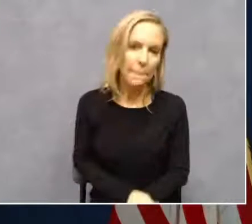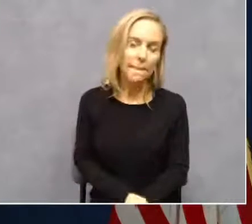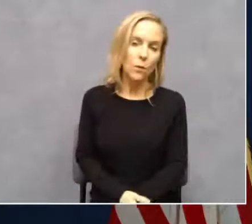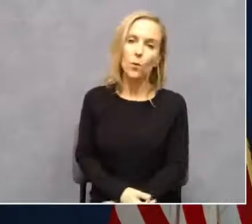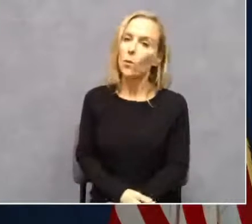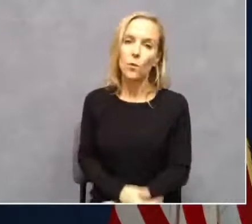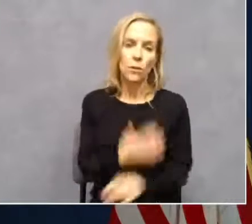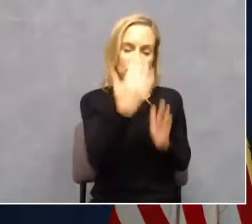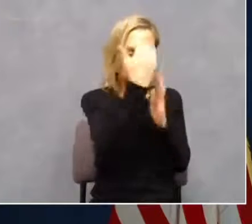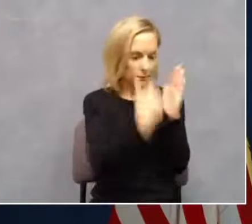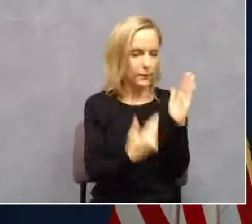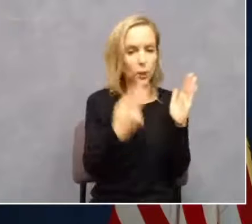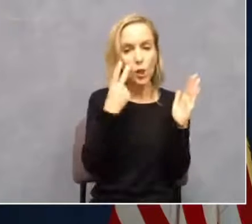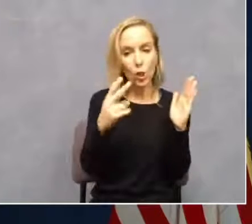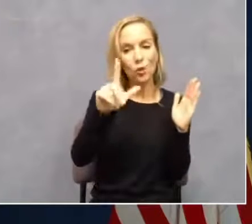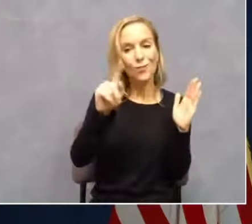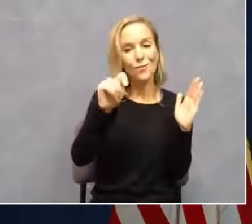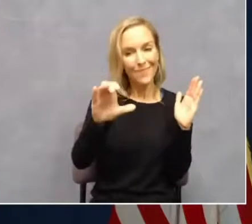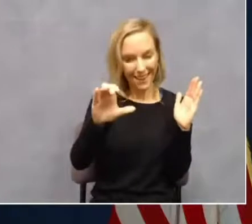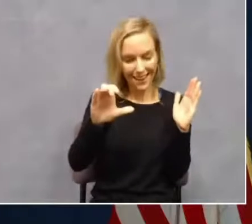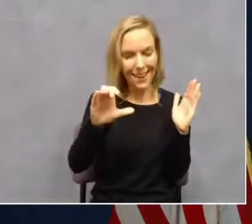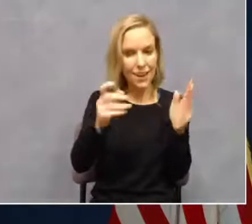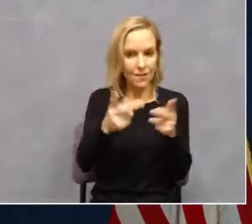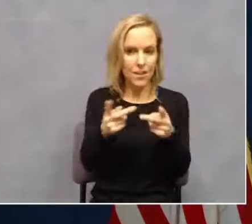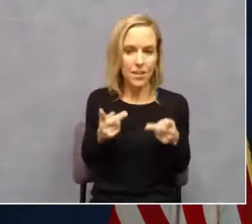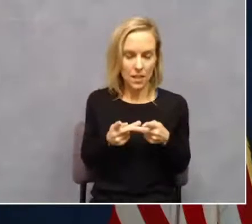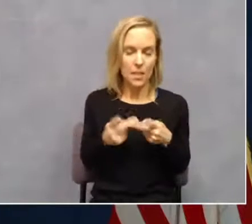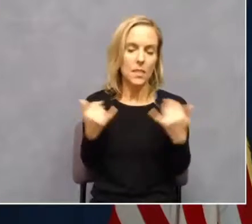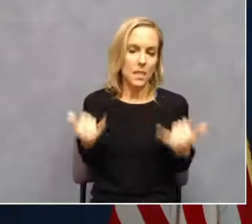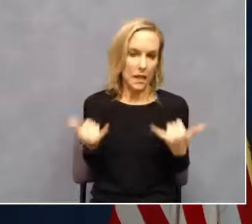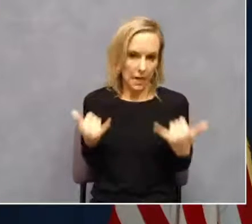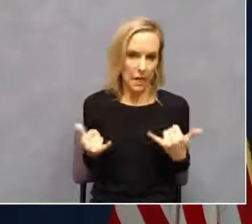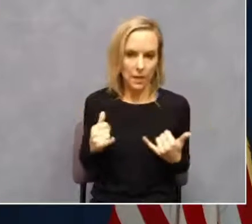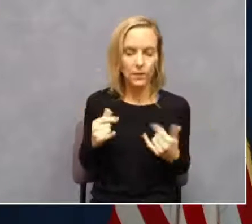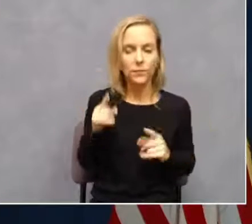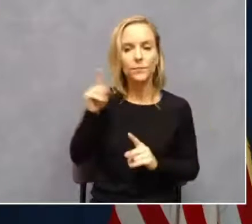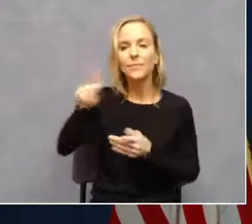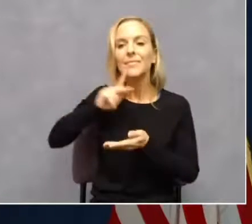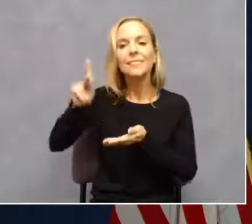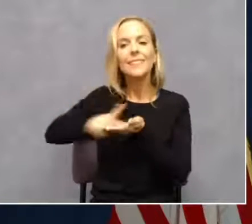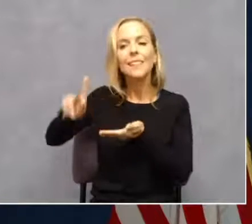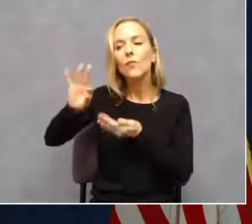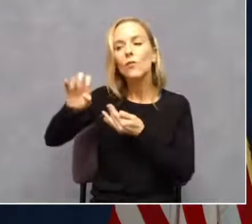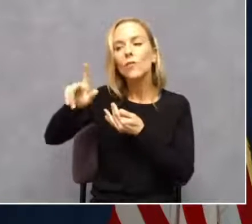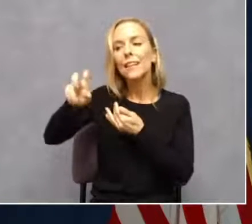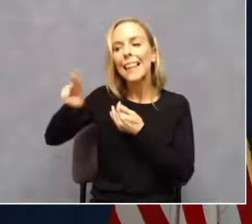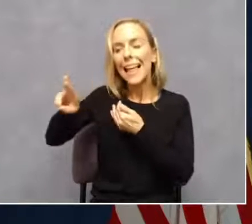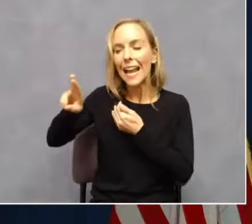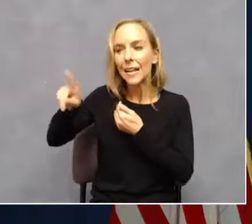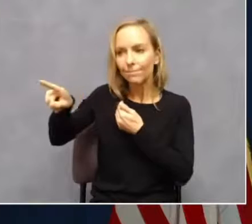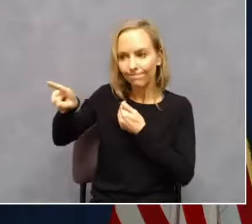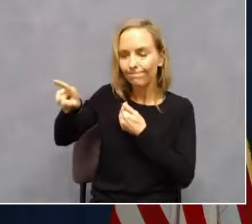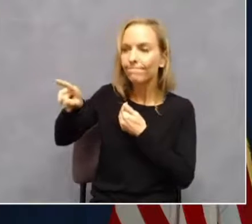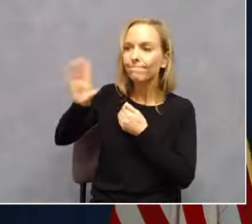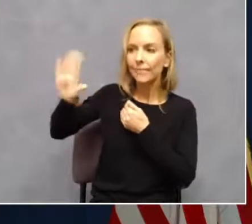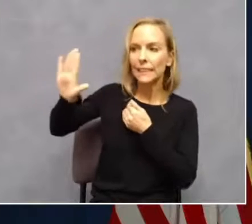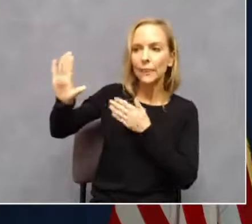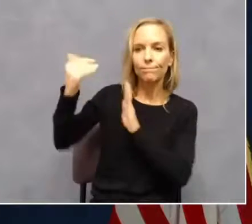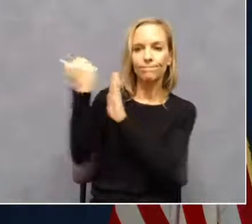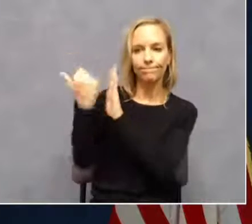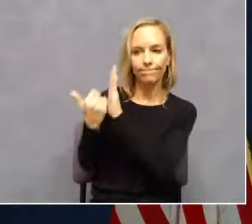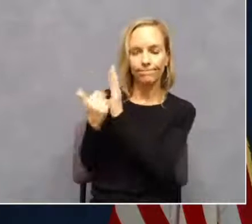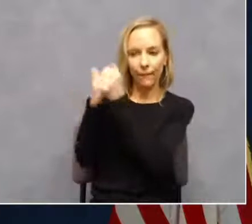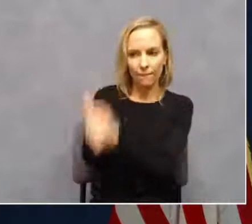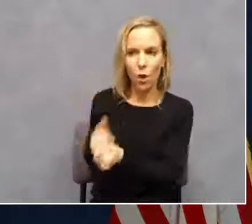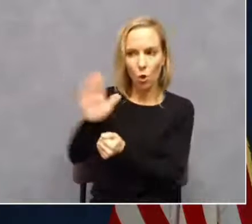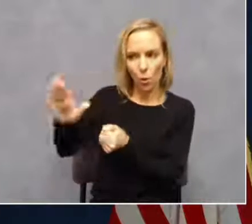long-term care facility update today. Secretary Freelander talked about the steps we are taking in these facilities.